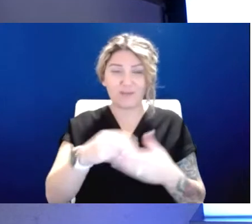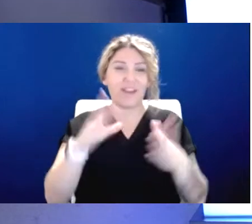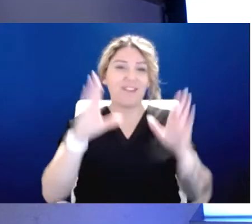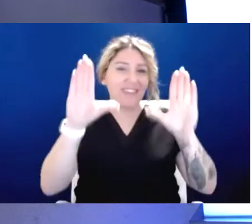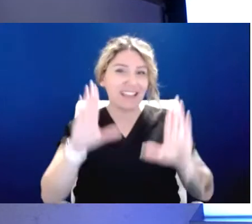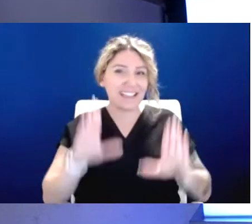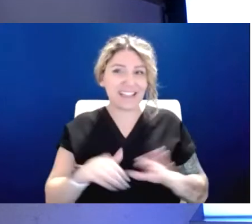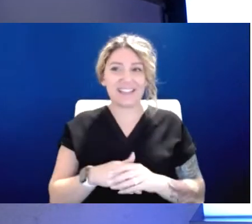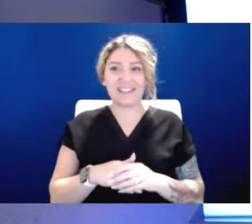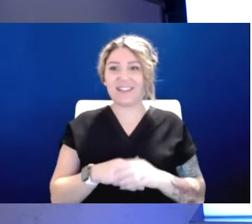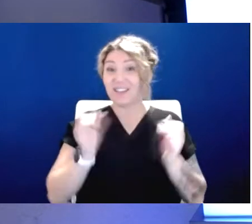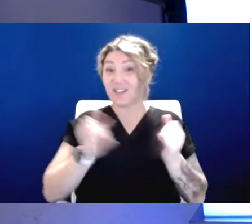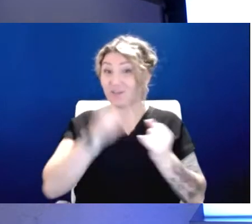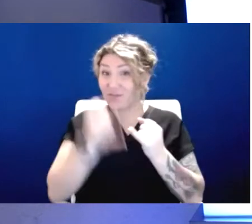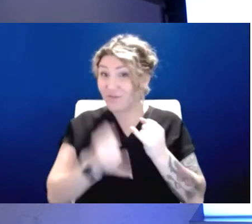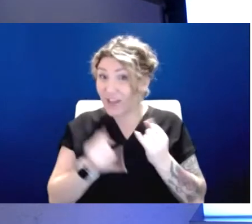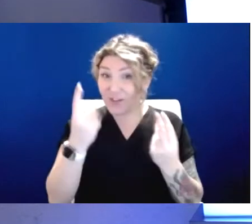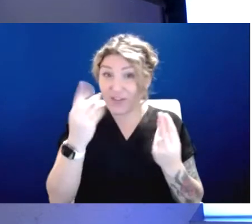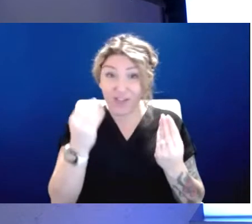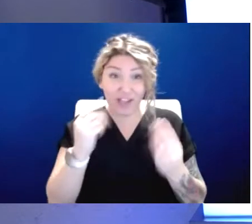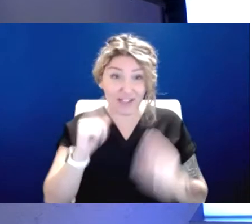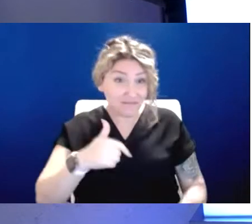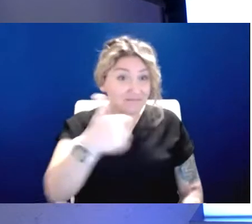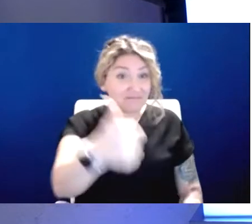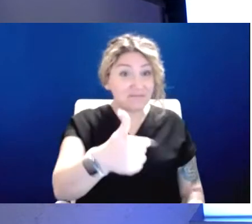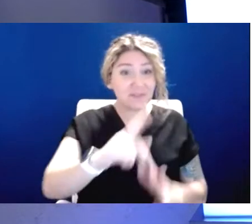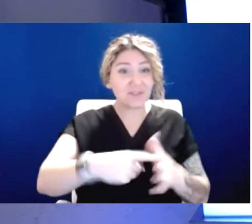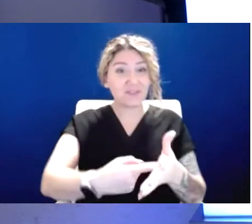We're going to get to our final thoughts, and I'm going to let you get us started.